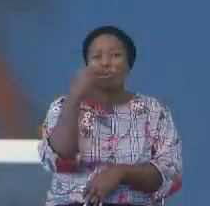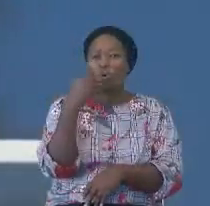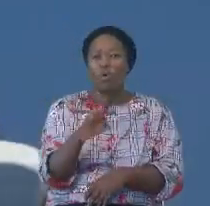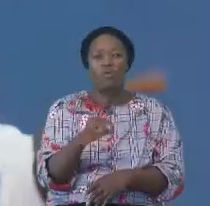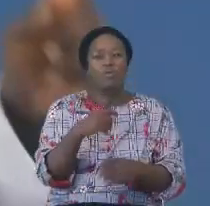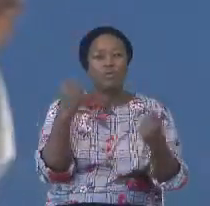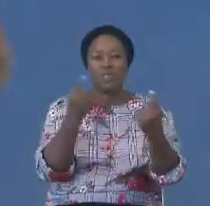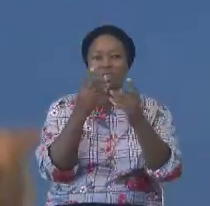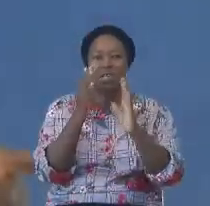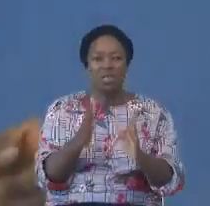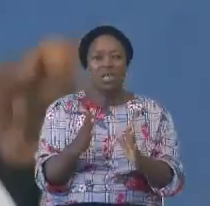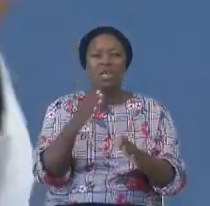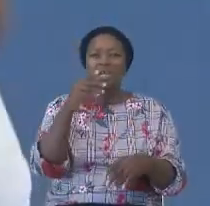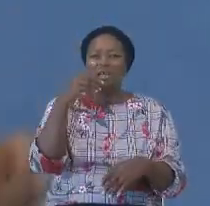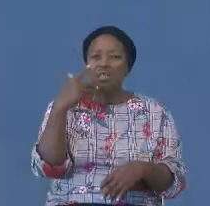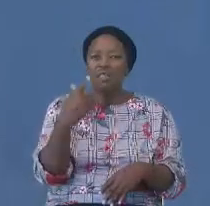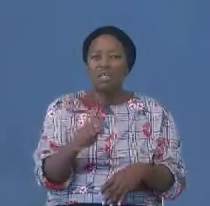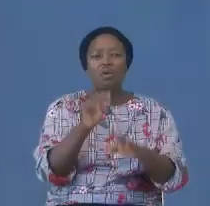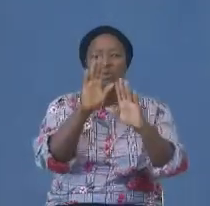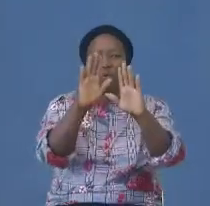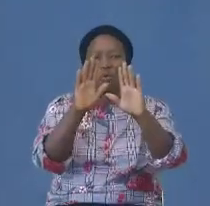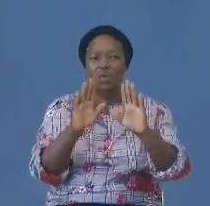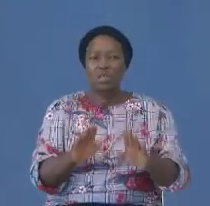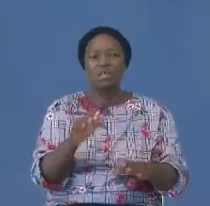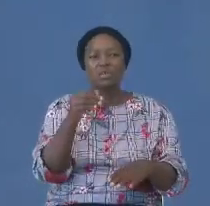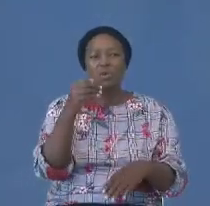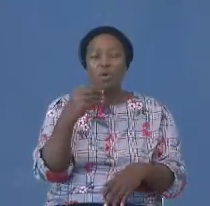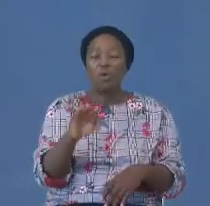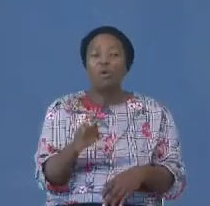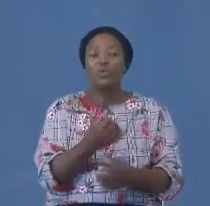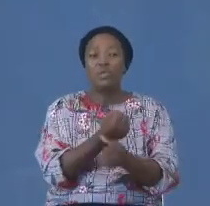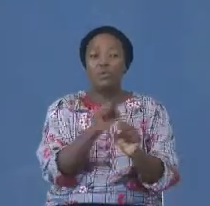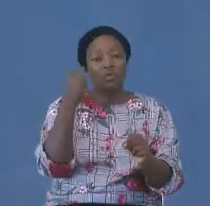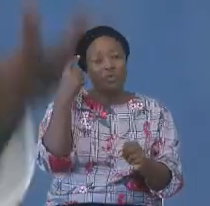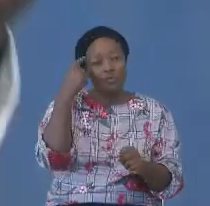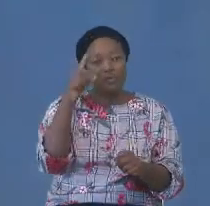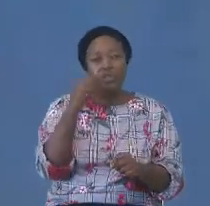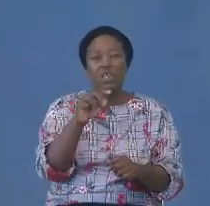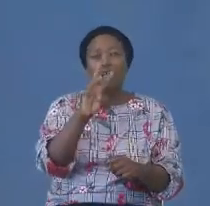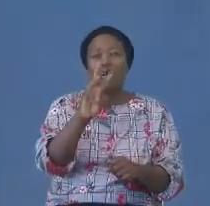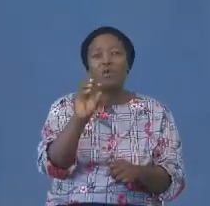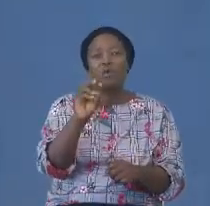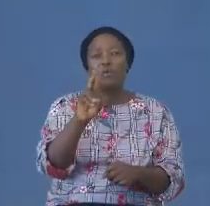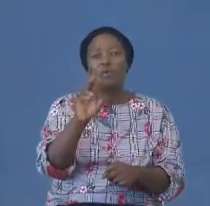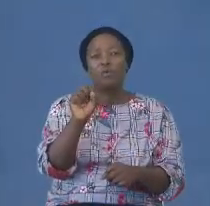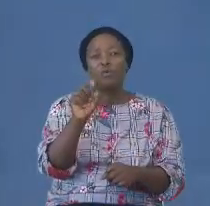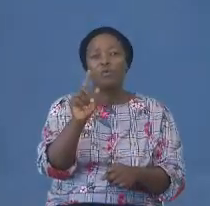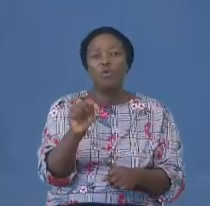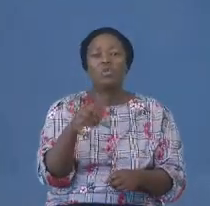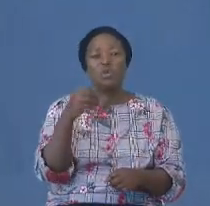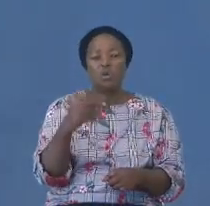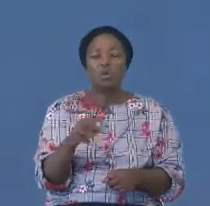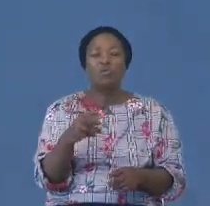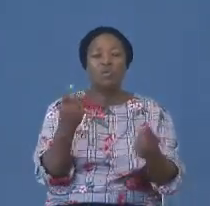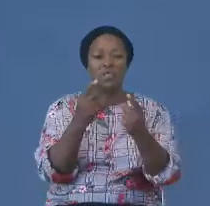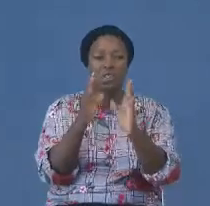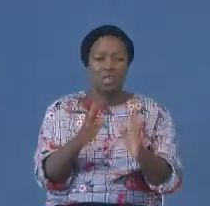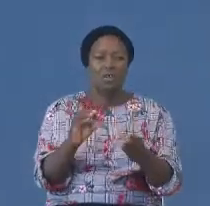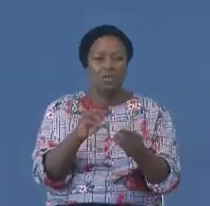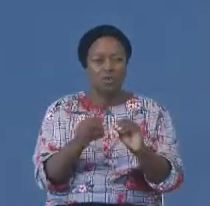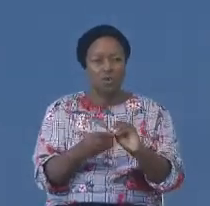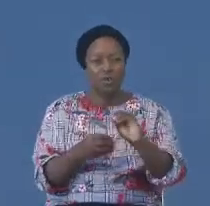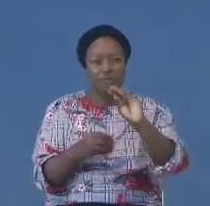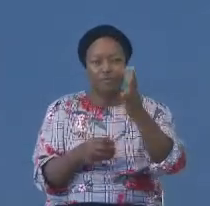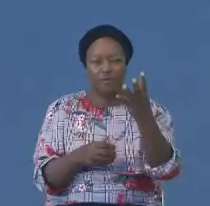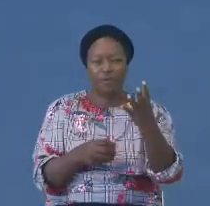the worst of sinners. The wonder of salvation for the